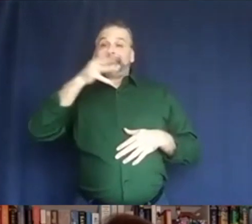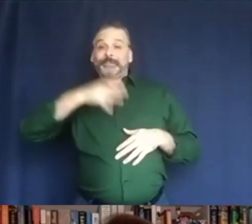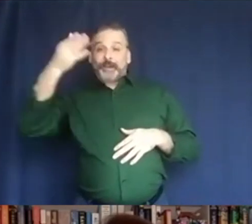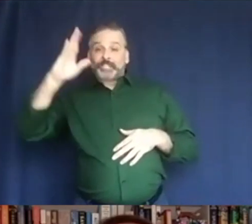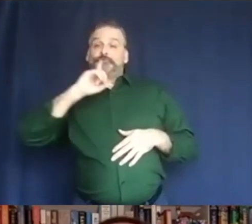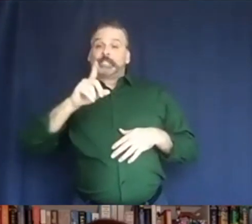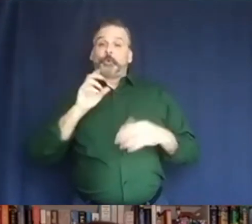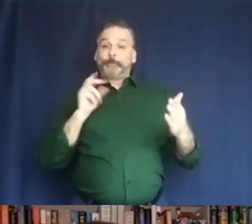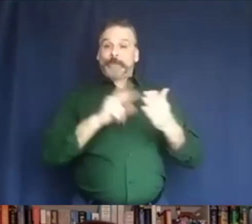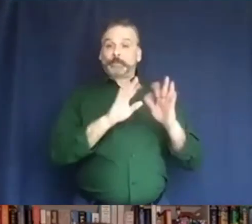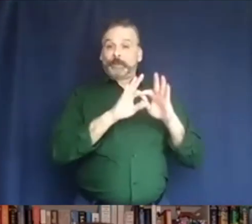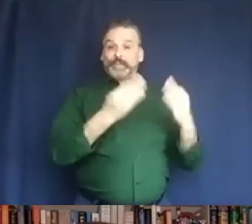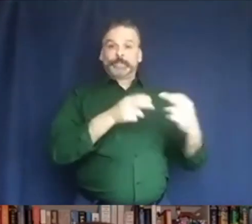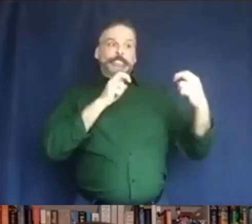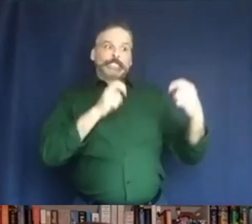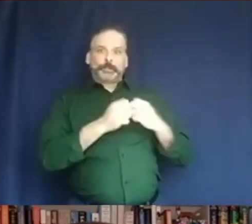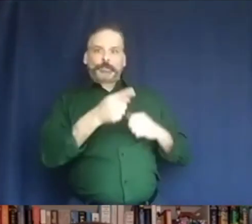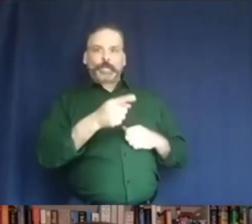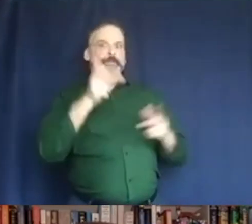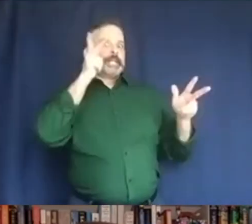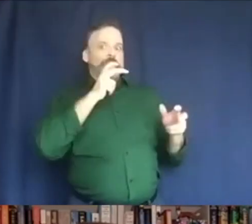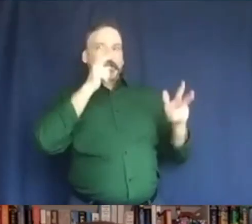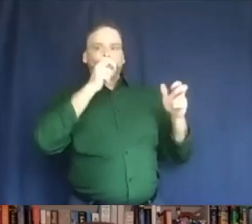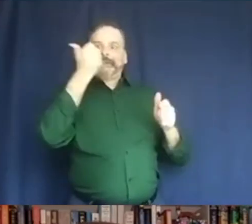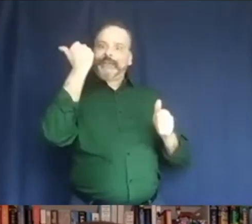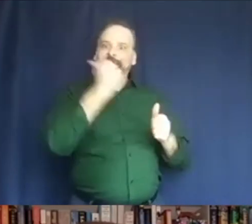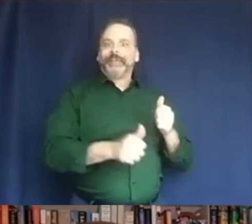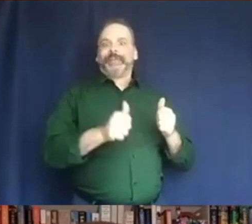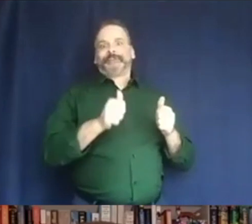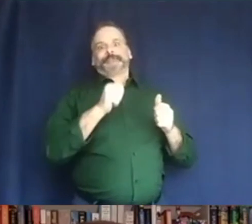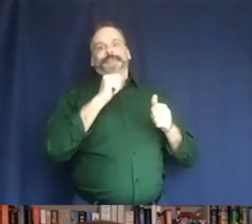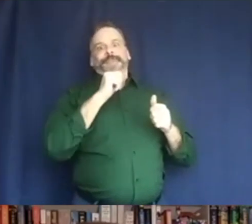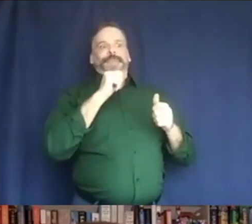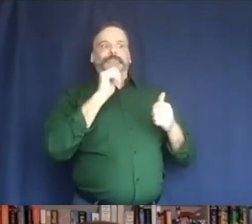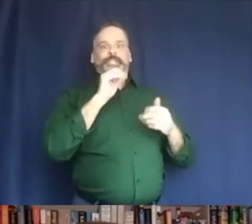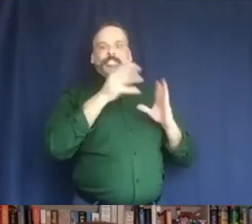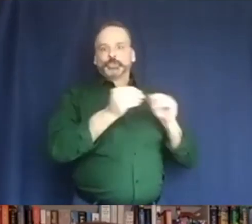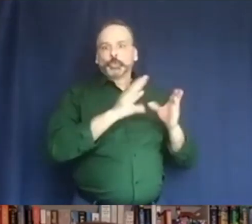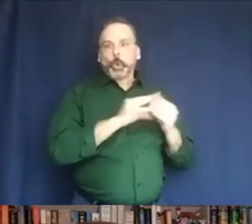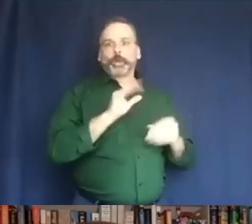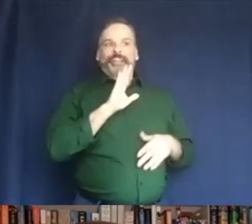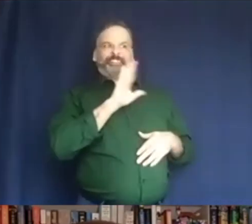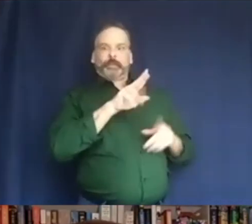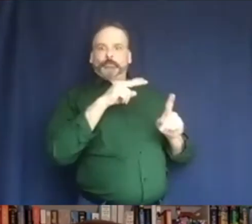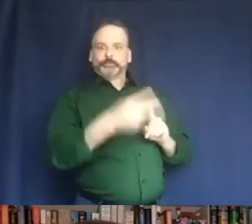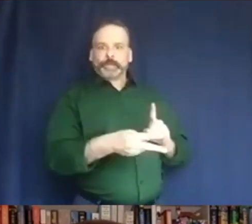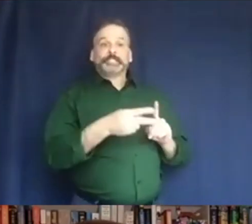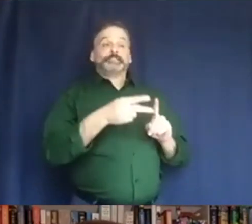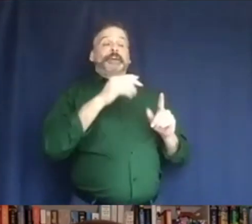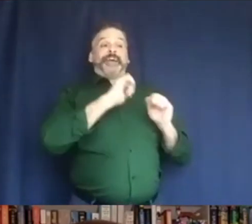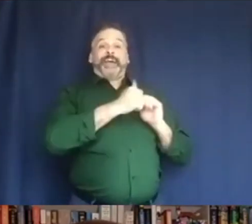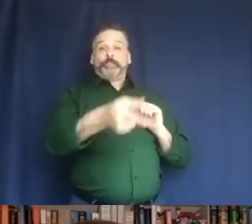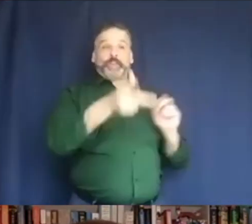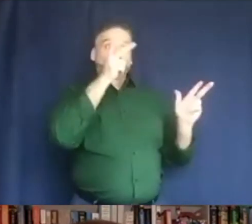with them and hearing every single version of theirs, how they came into mythology, and taking the books from them and then